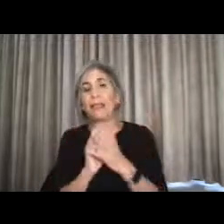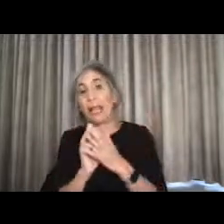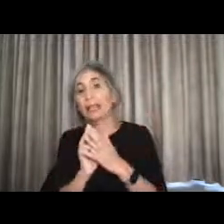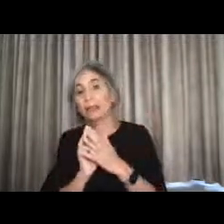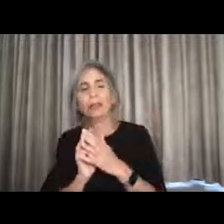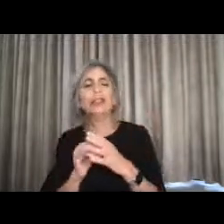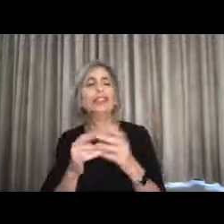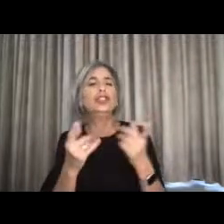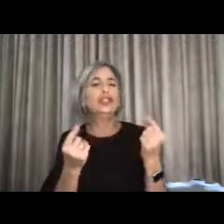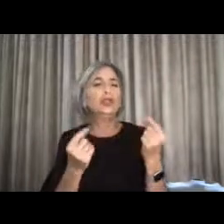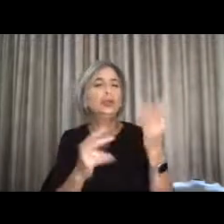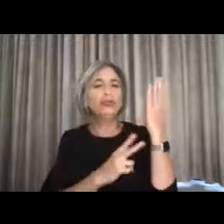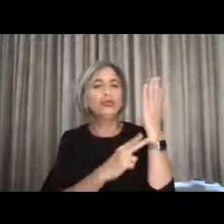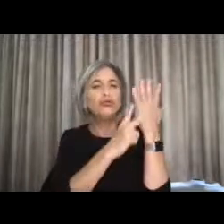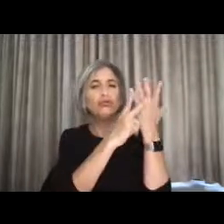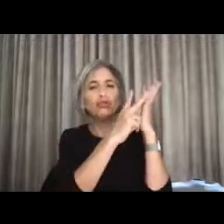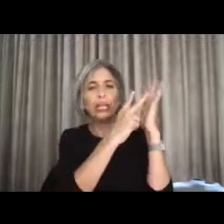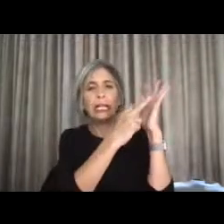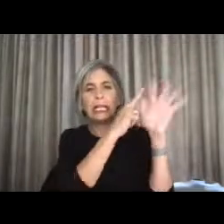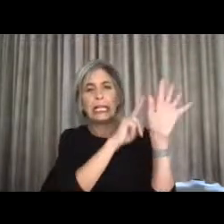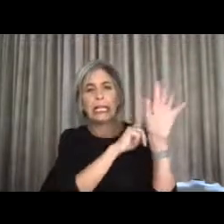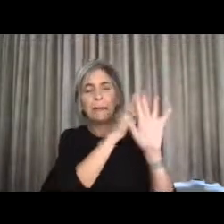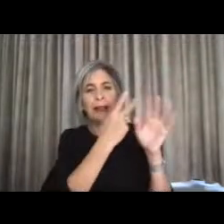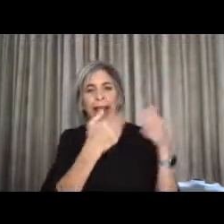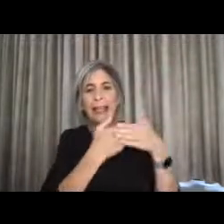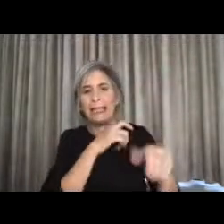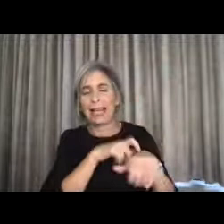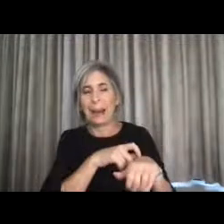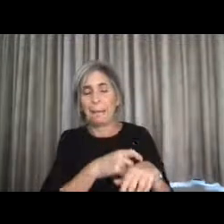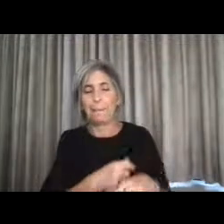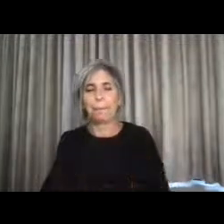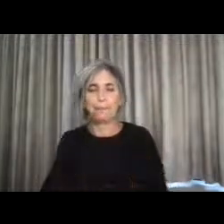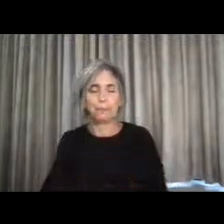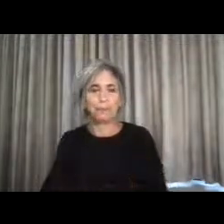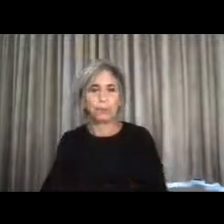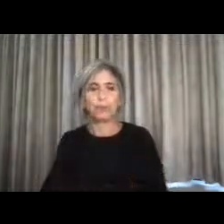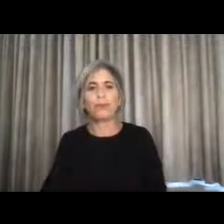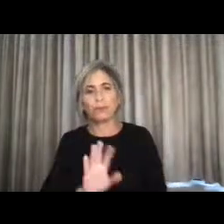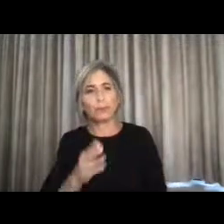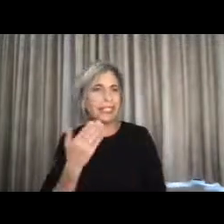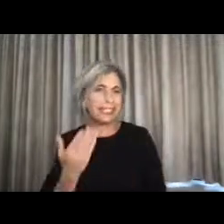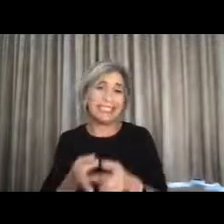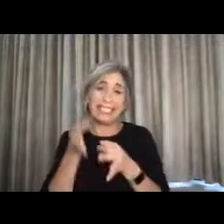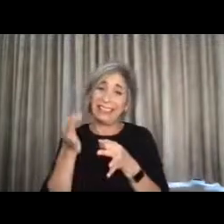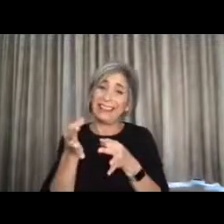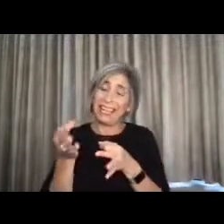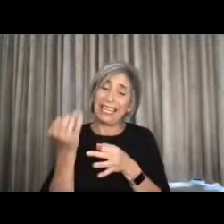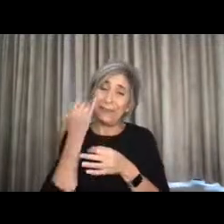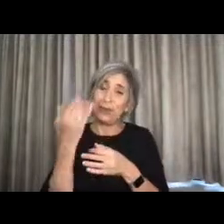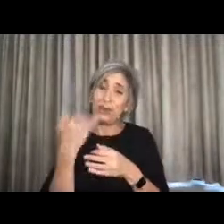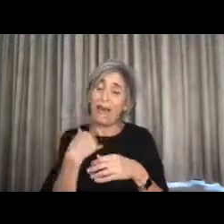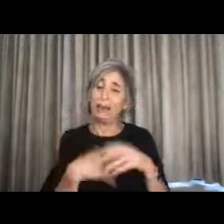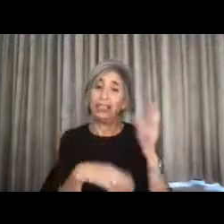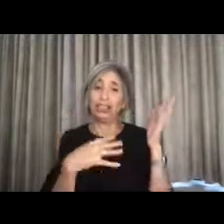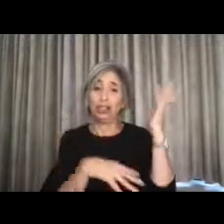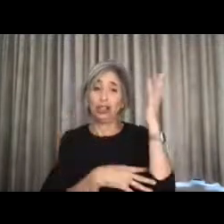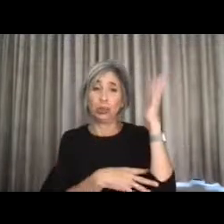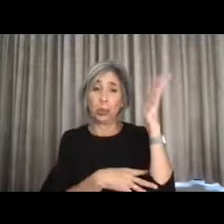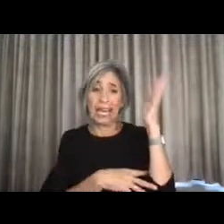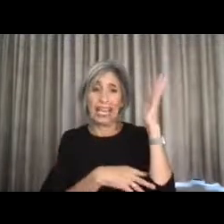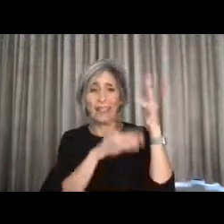time to please do so. During the time, we'll also take care of it as well, but it's just a delay. So if you have that tree by your house that could be a